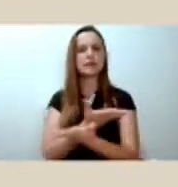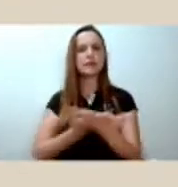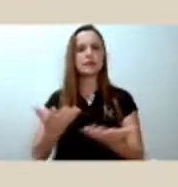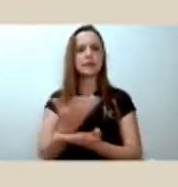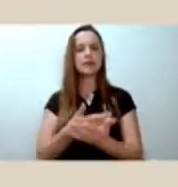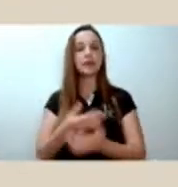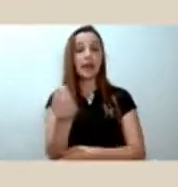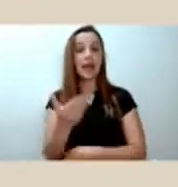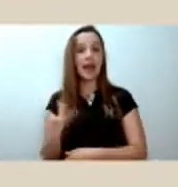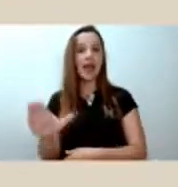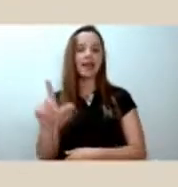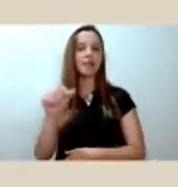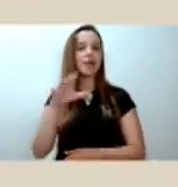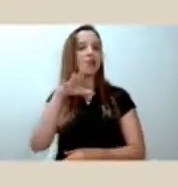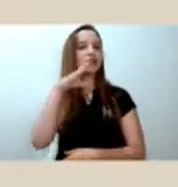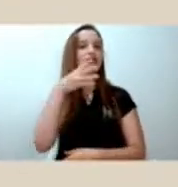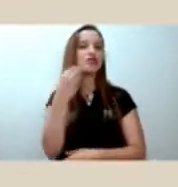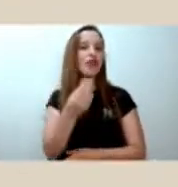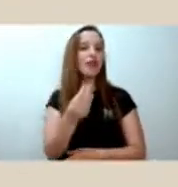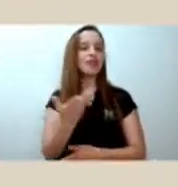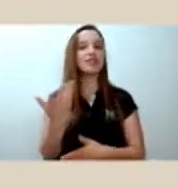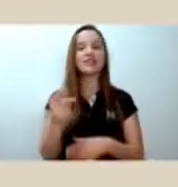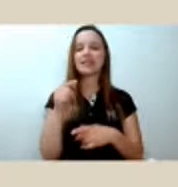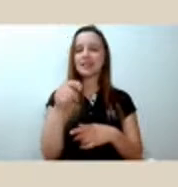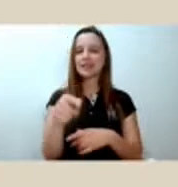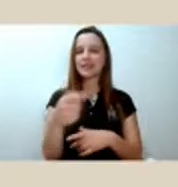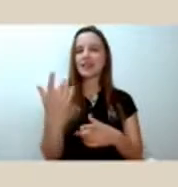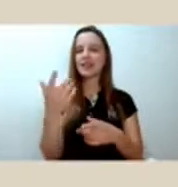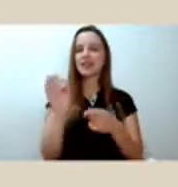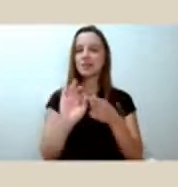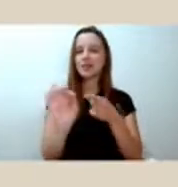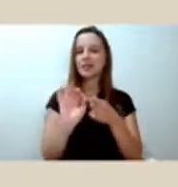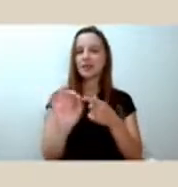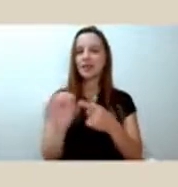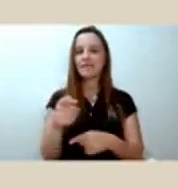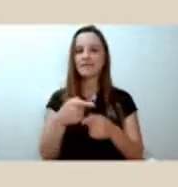and he's specifically interested in how